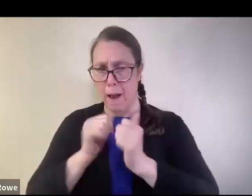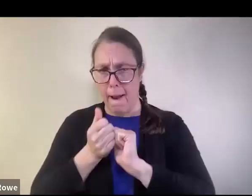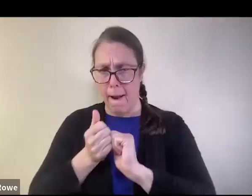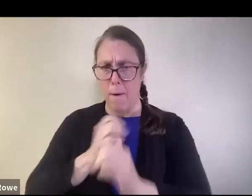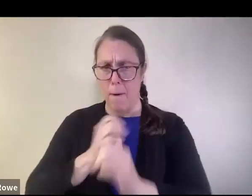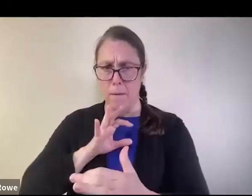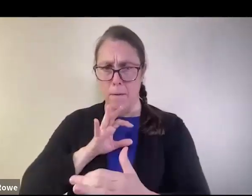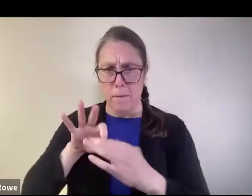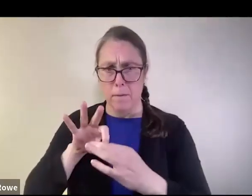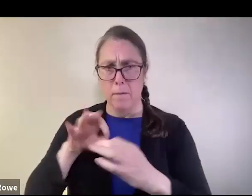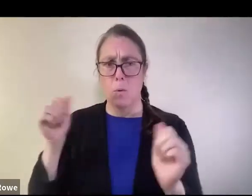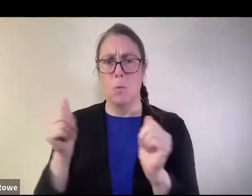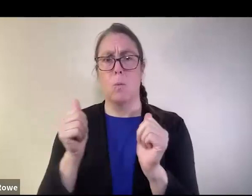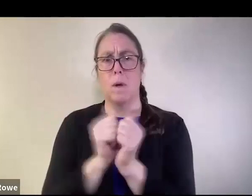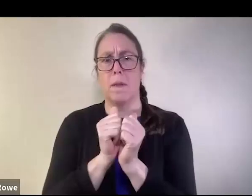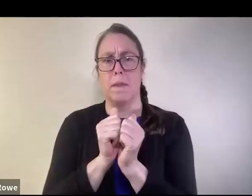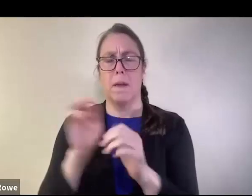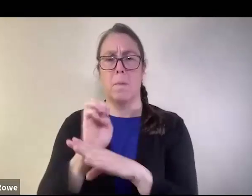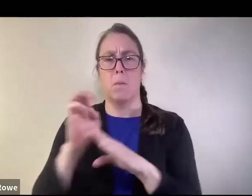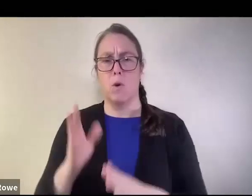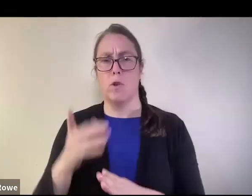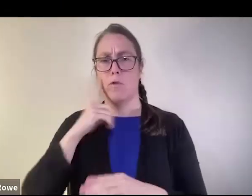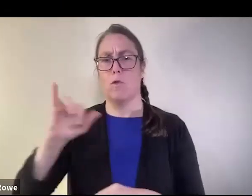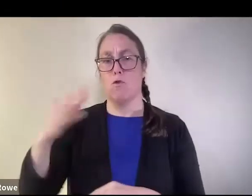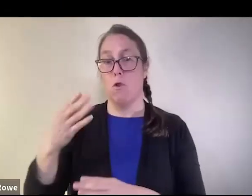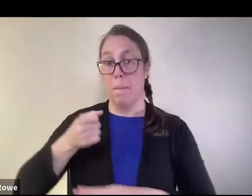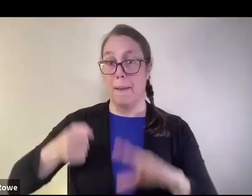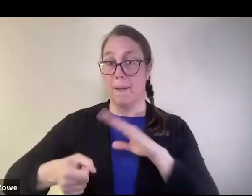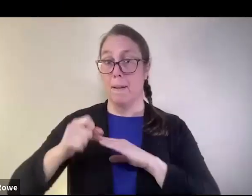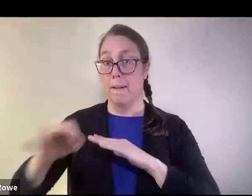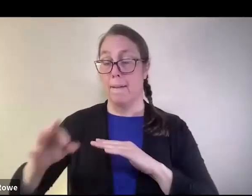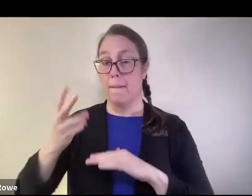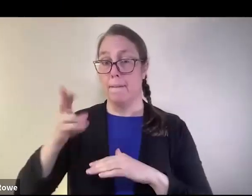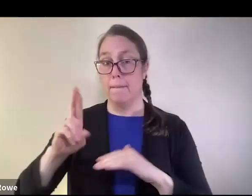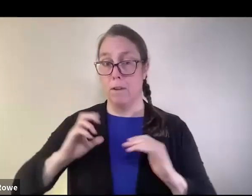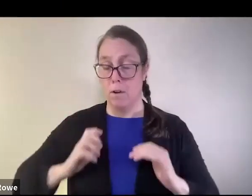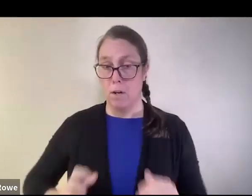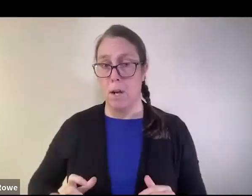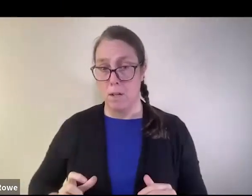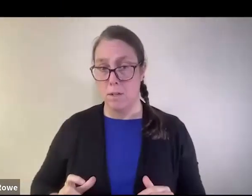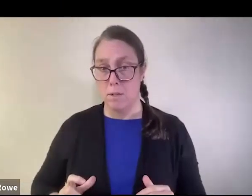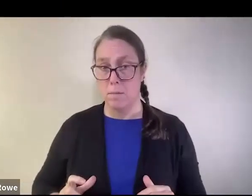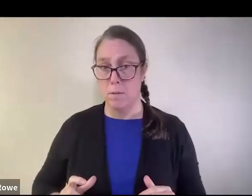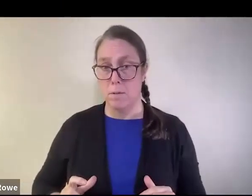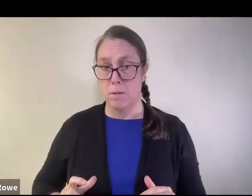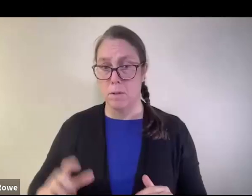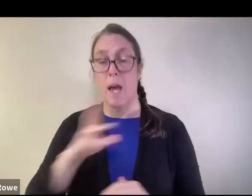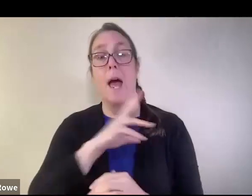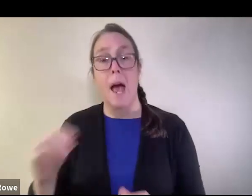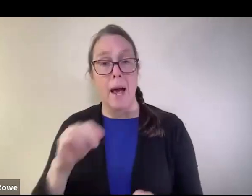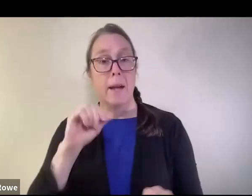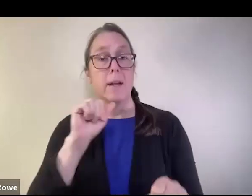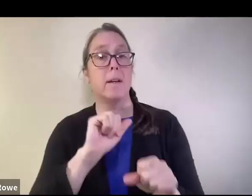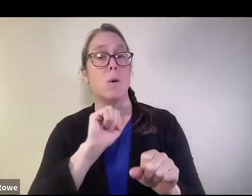it engages with employers for job placement of VR customers and